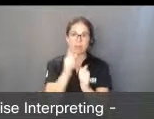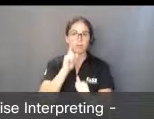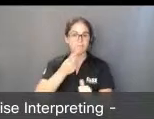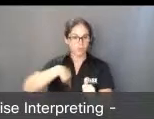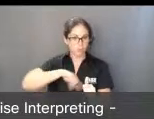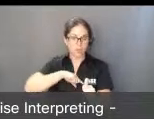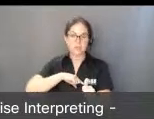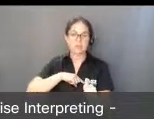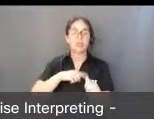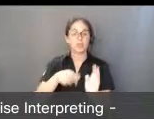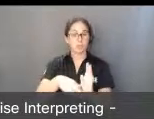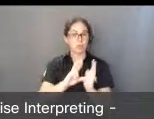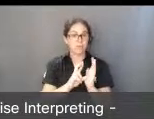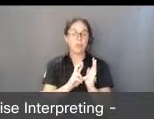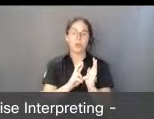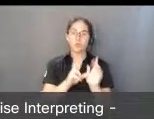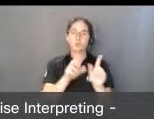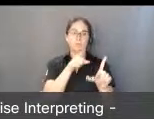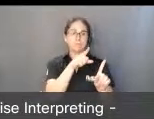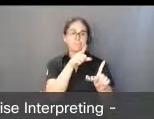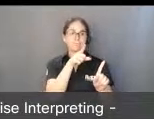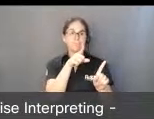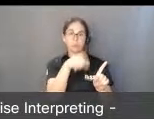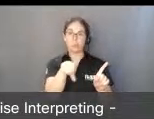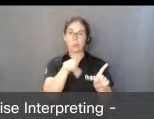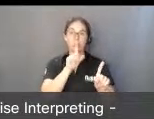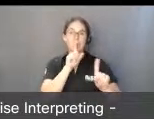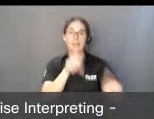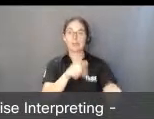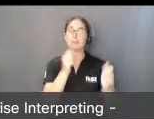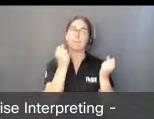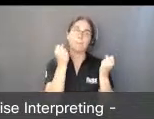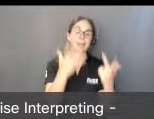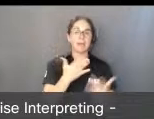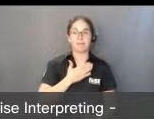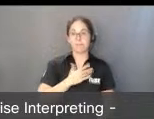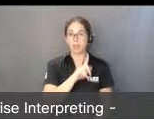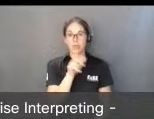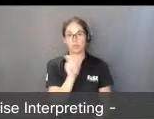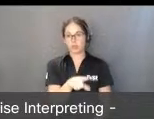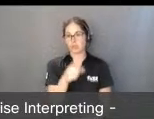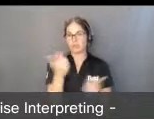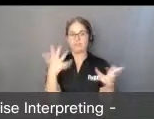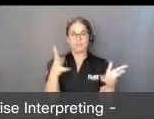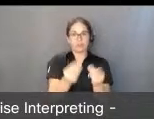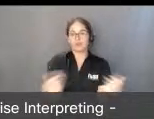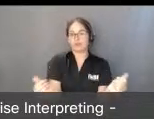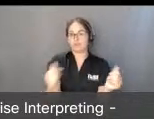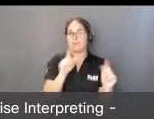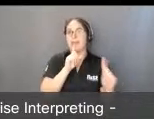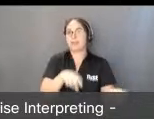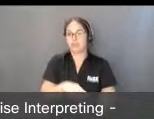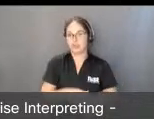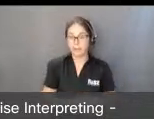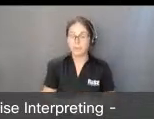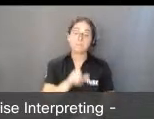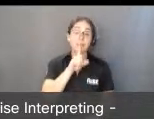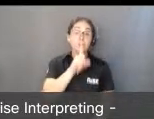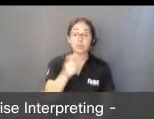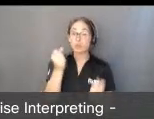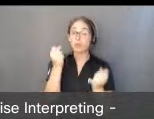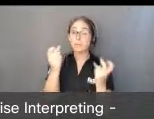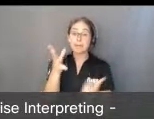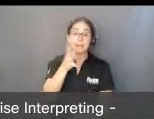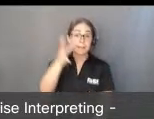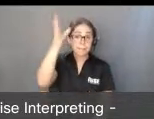were very, very good in answering a lot of the questions that I had as well. And I'm sure that a lot of the parents and students